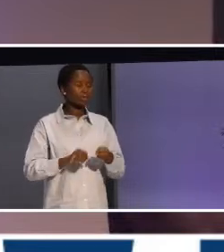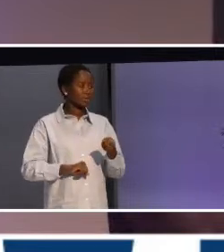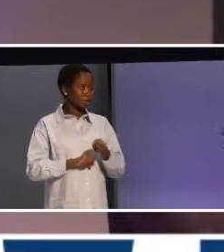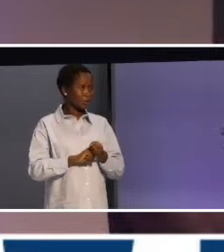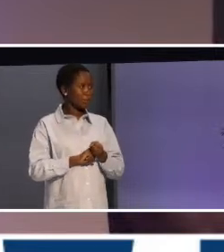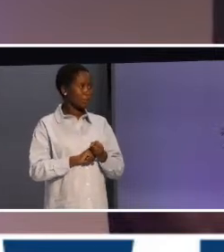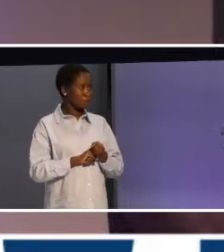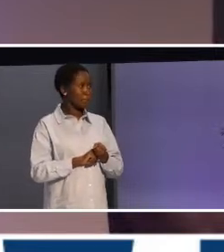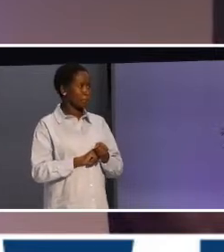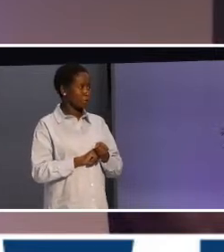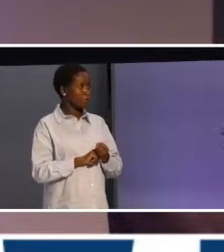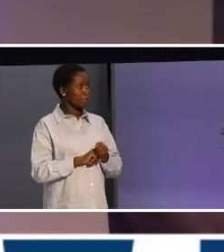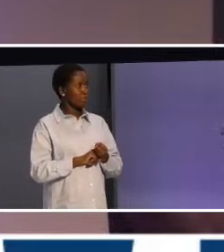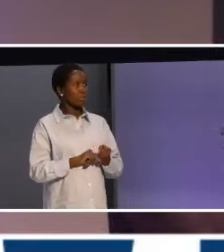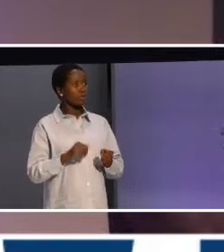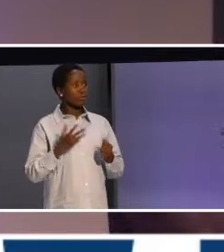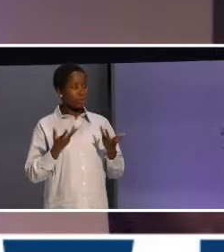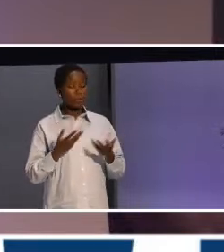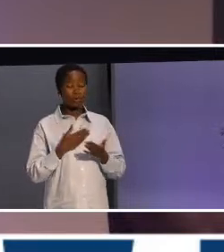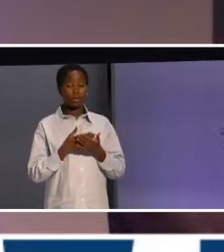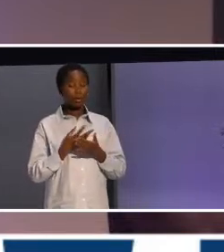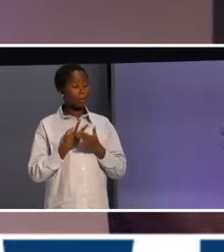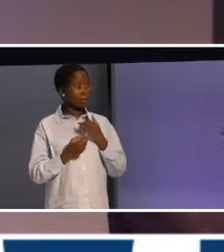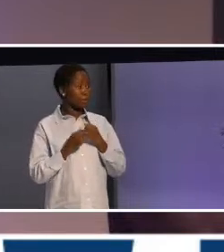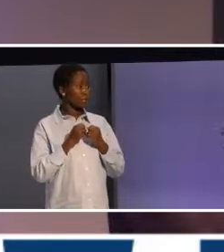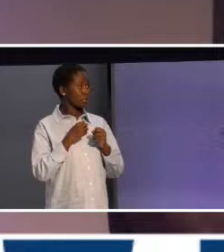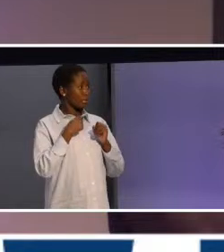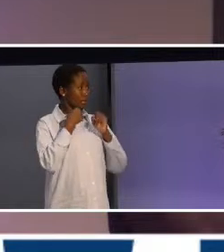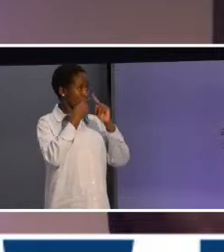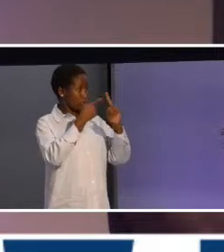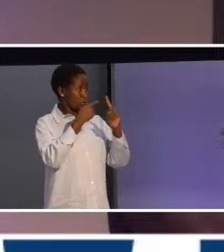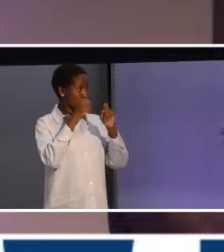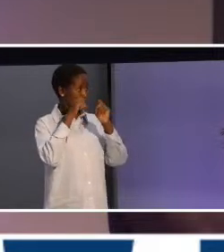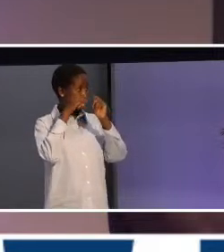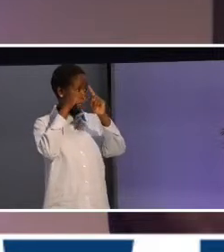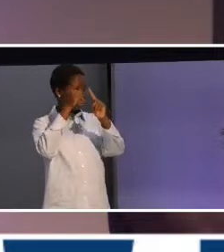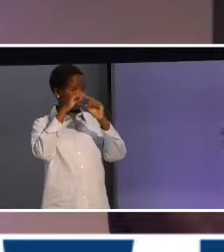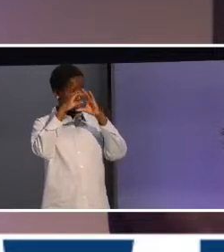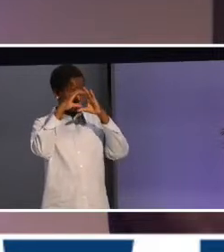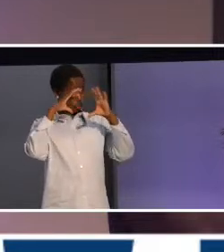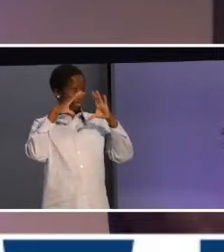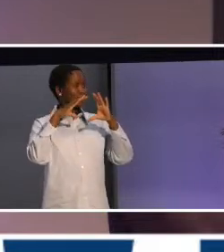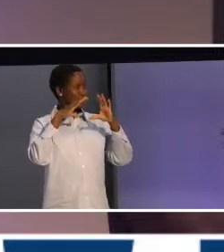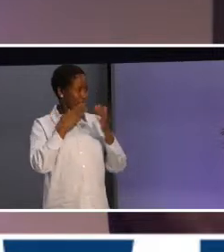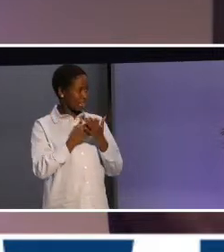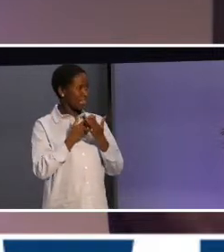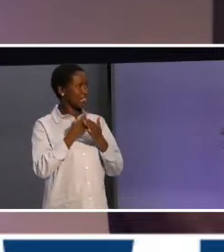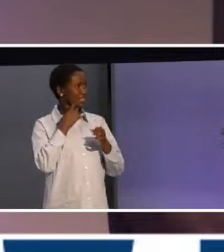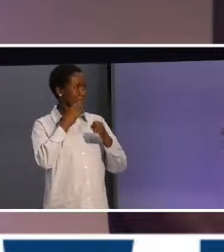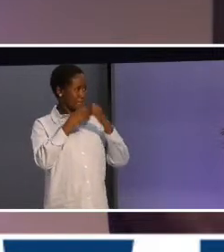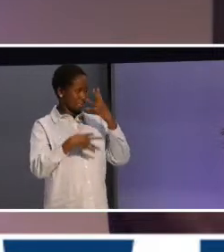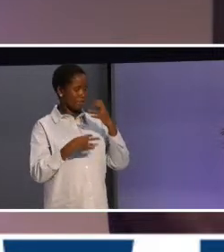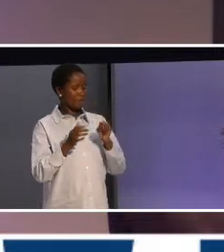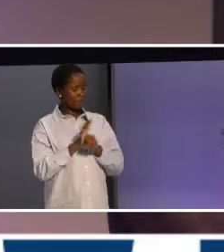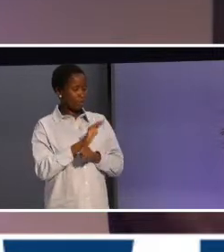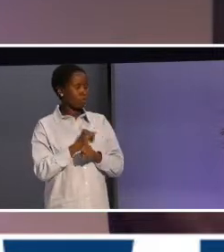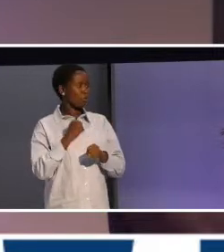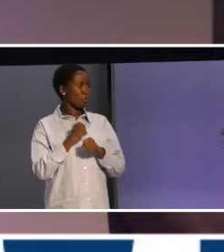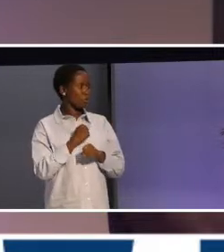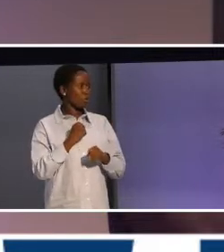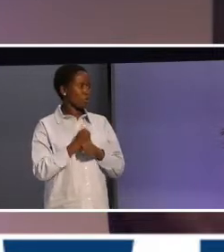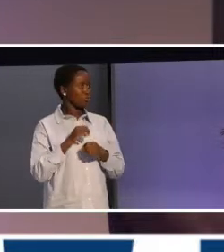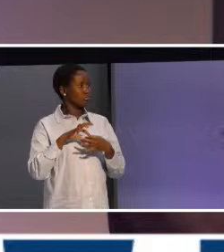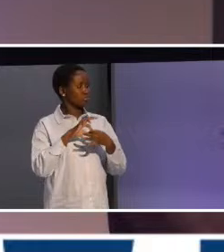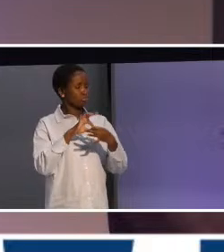further fostering the vision and mission of AWeb and in extending close and full cooperation to the EC of